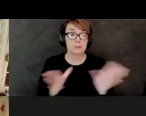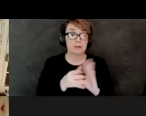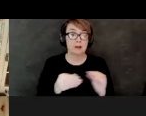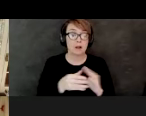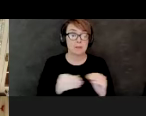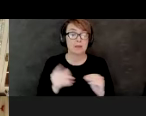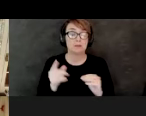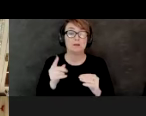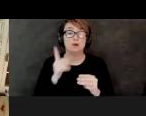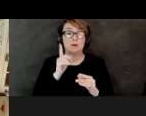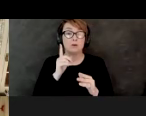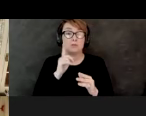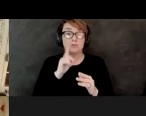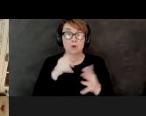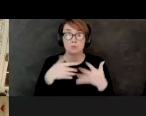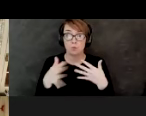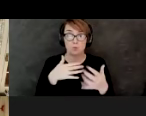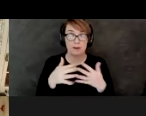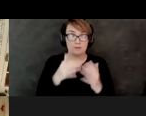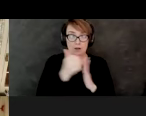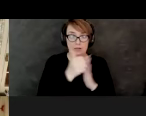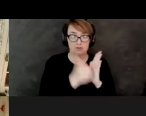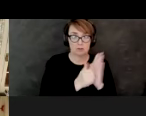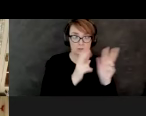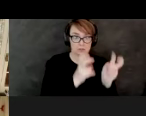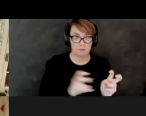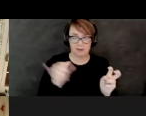they respond to.